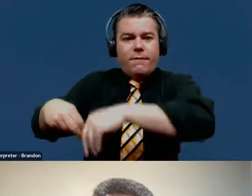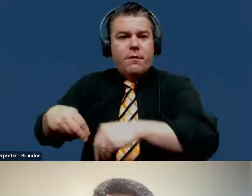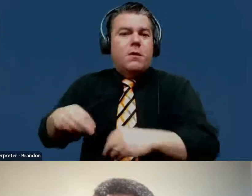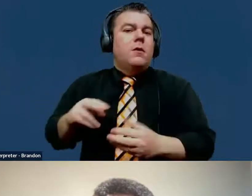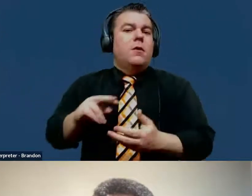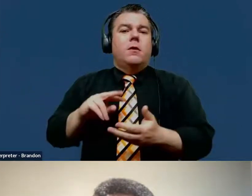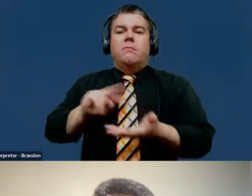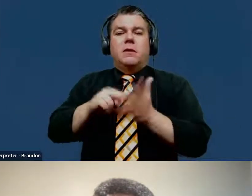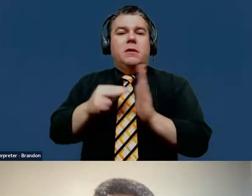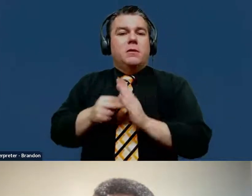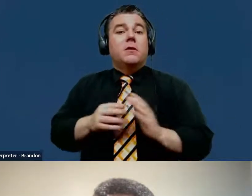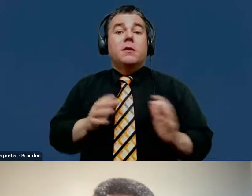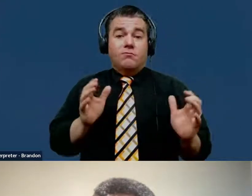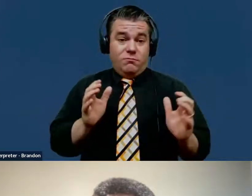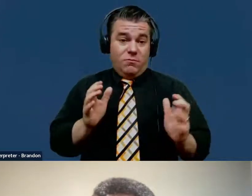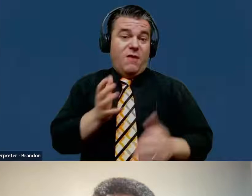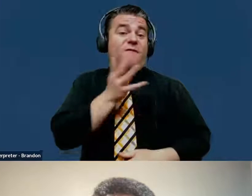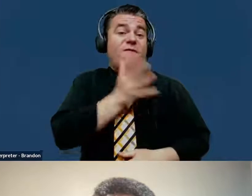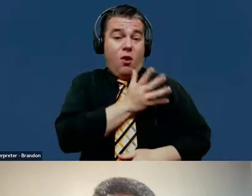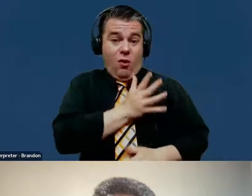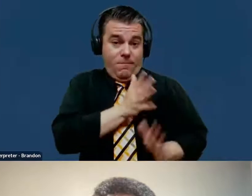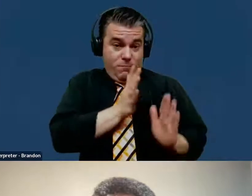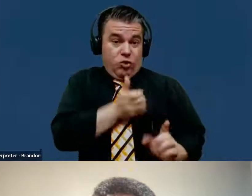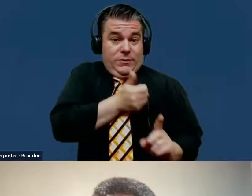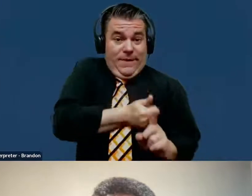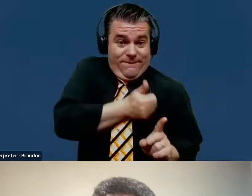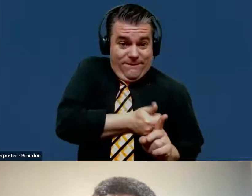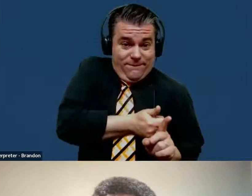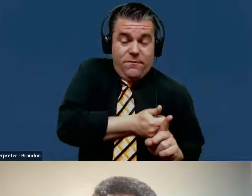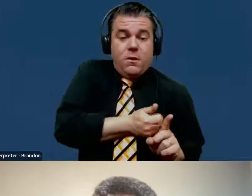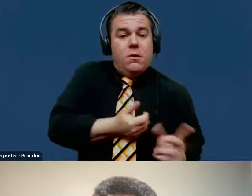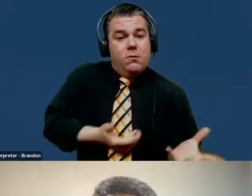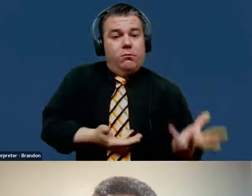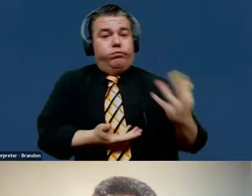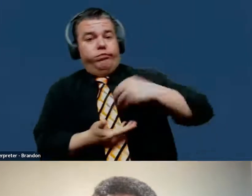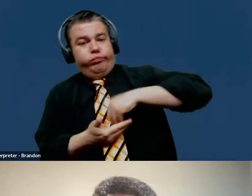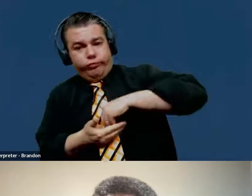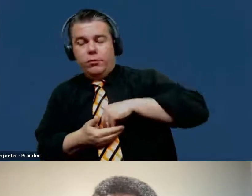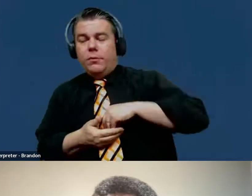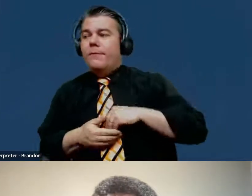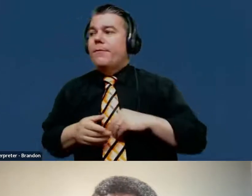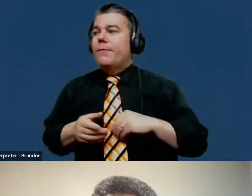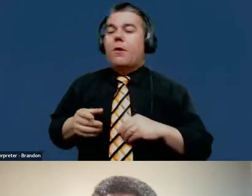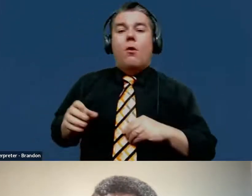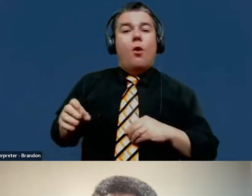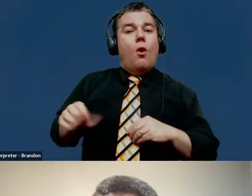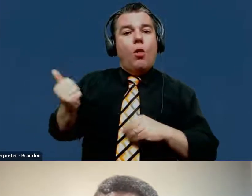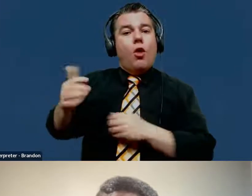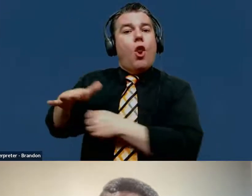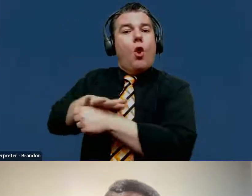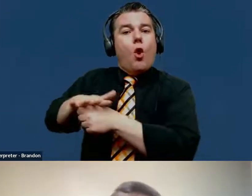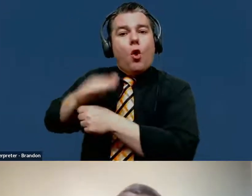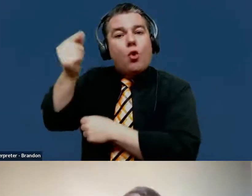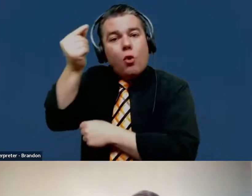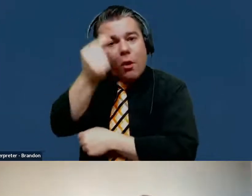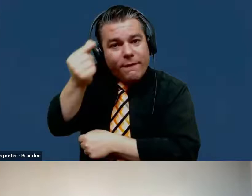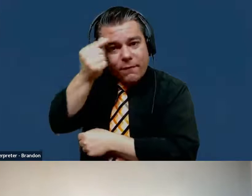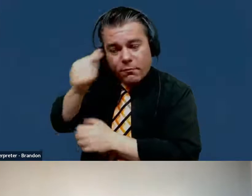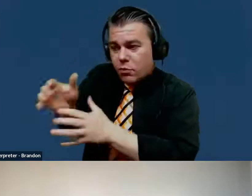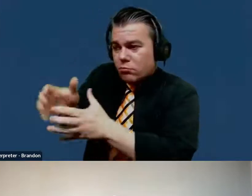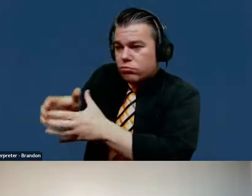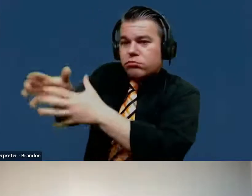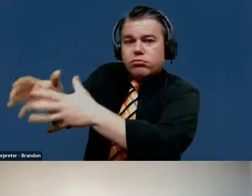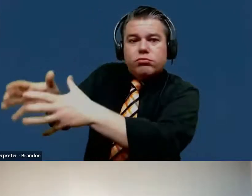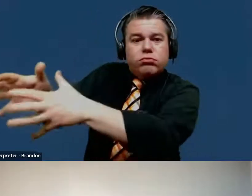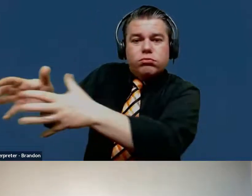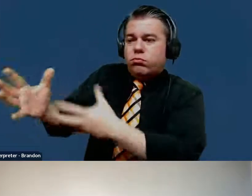means the smallholder farmers, but then it means also we get on board different local governments, regional